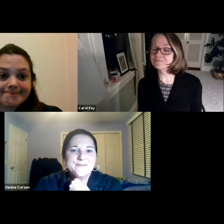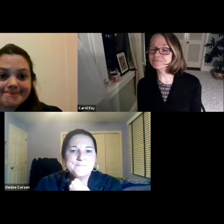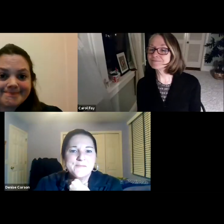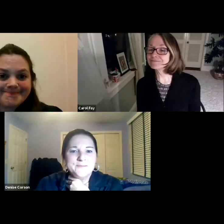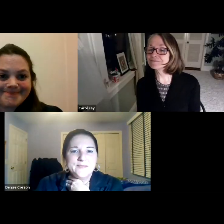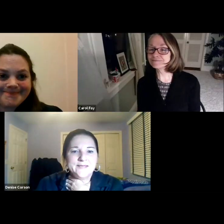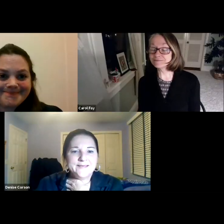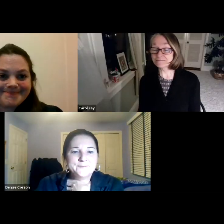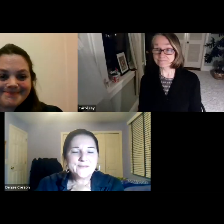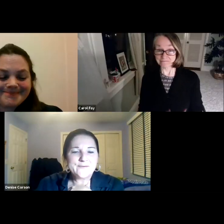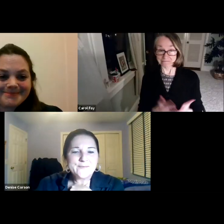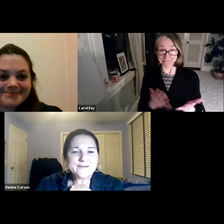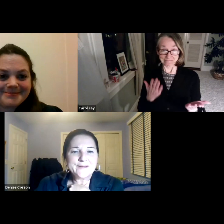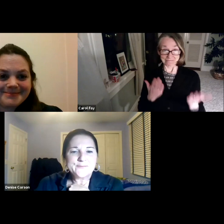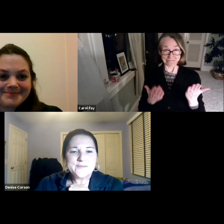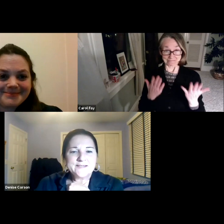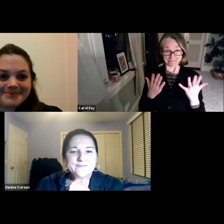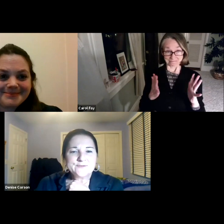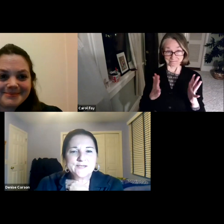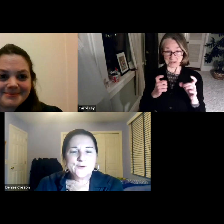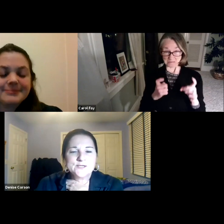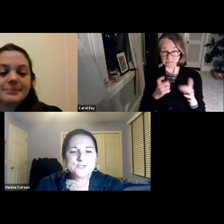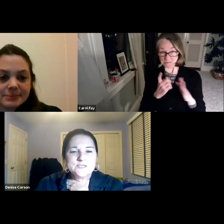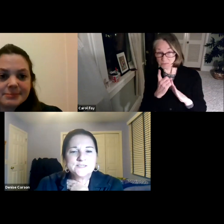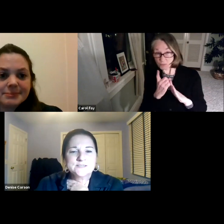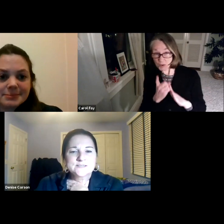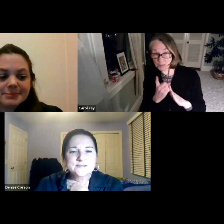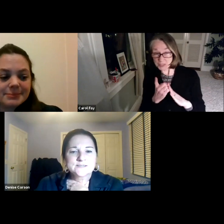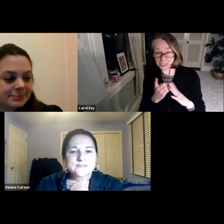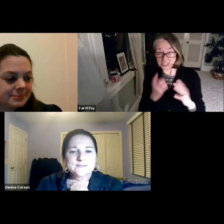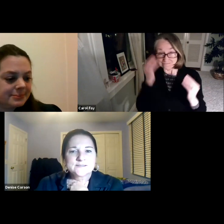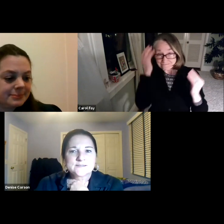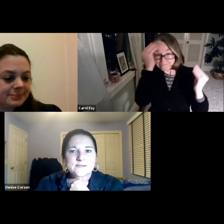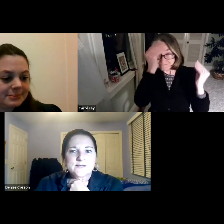I think that might be it. We'll give everybody another minute if there's any questions.